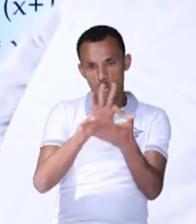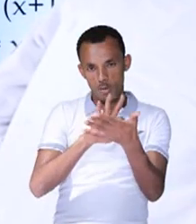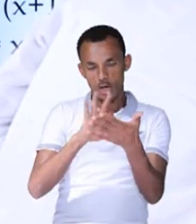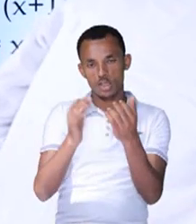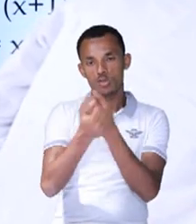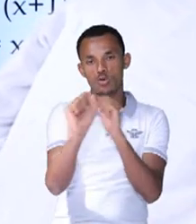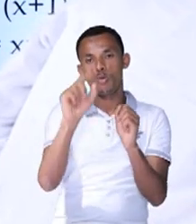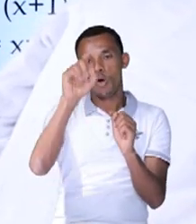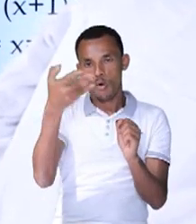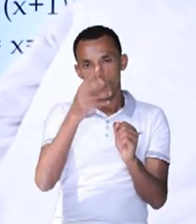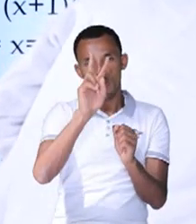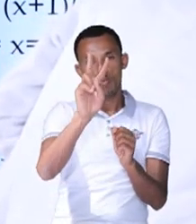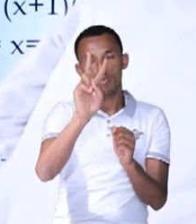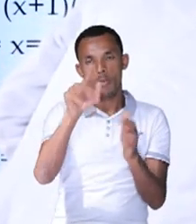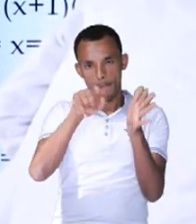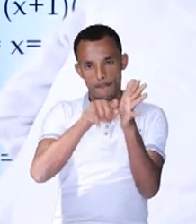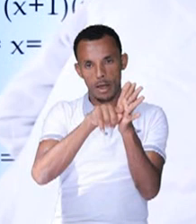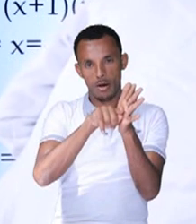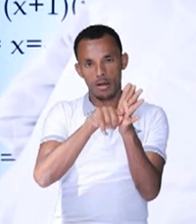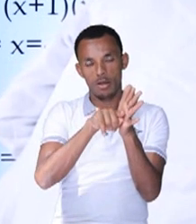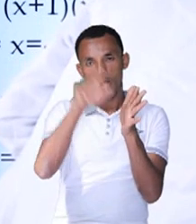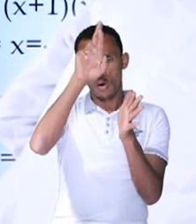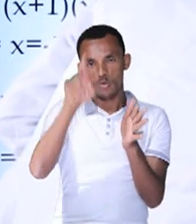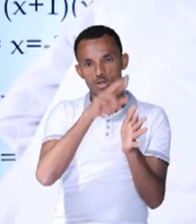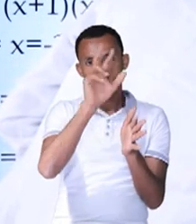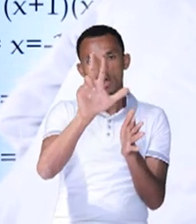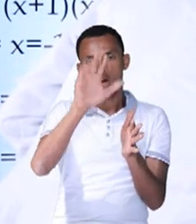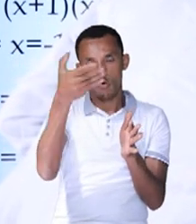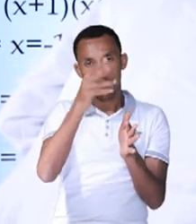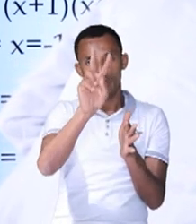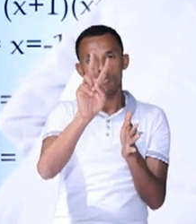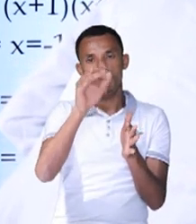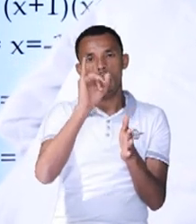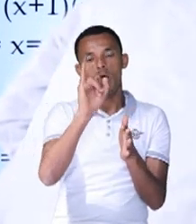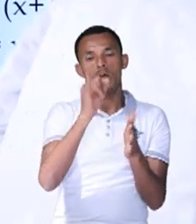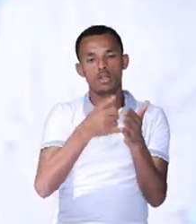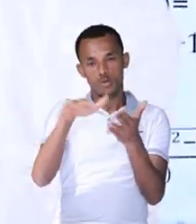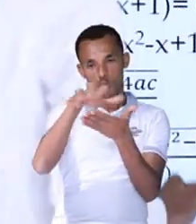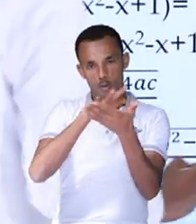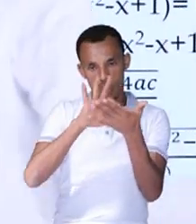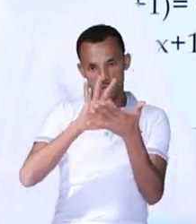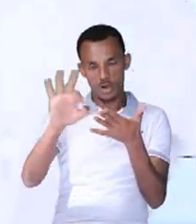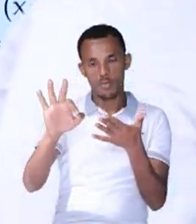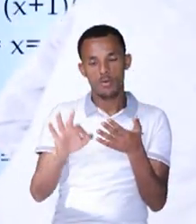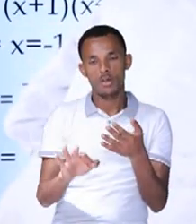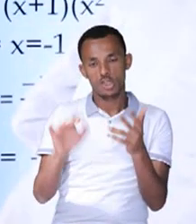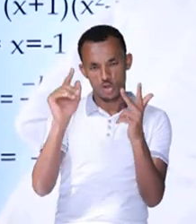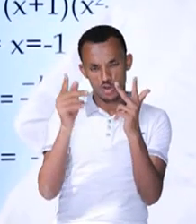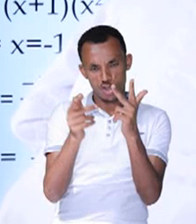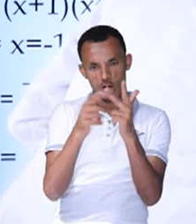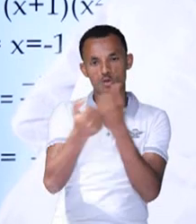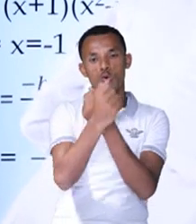solution, 1 over 2 minus root 3 over 2i. It is a complex number. The